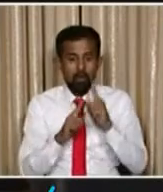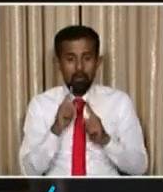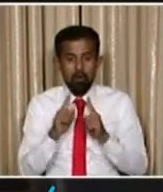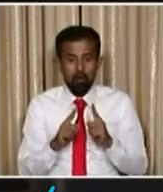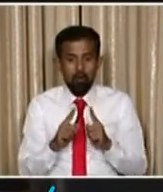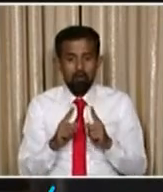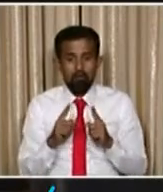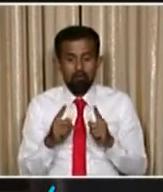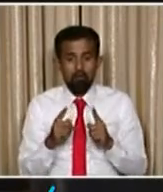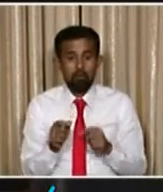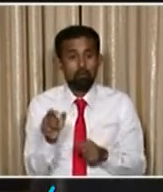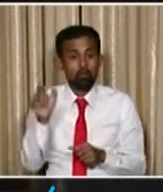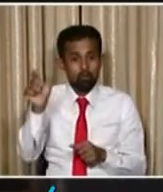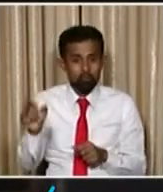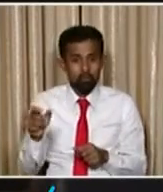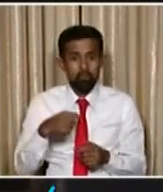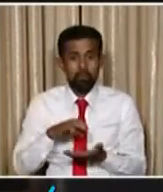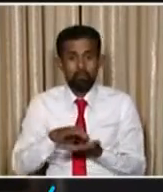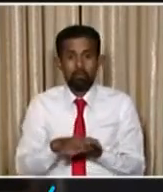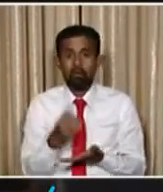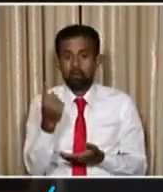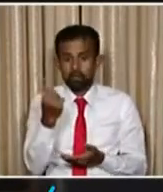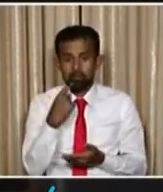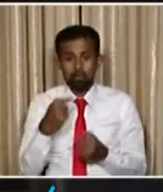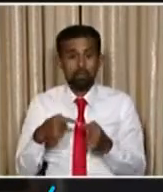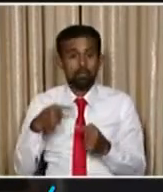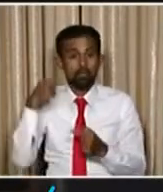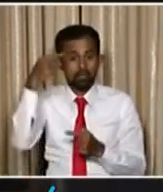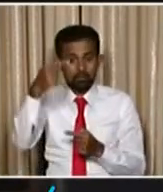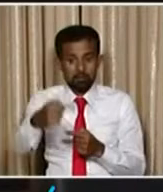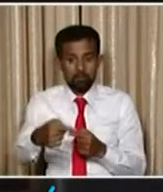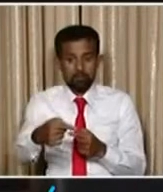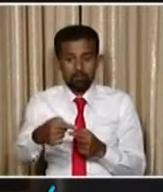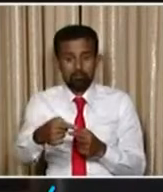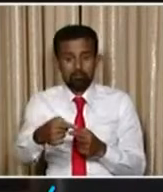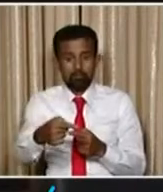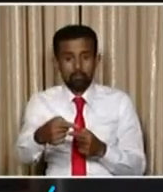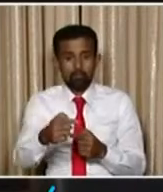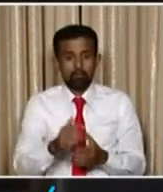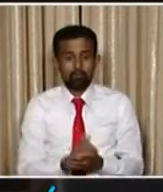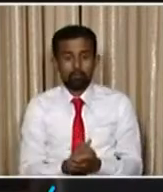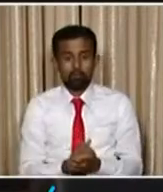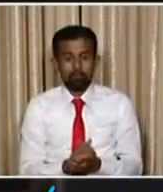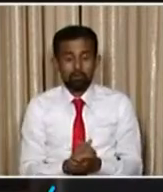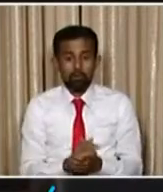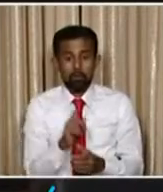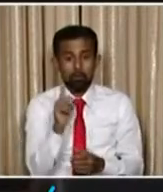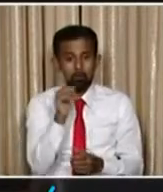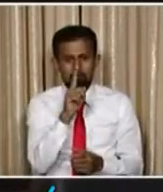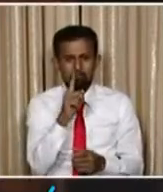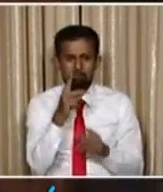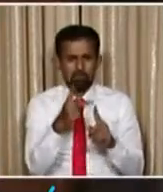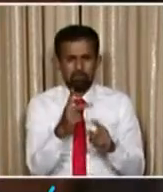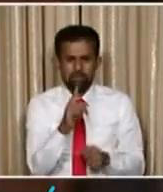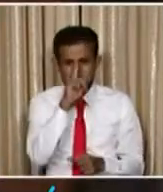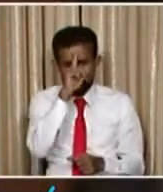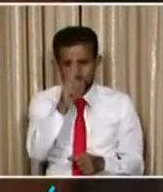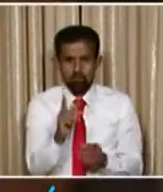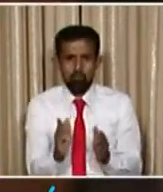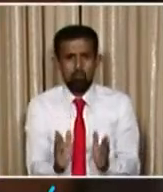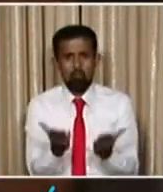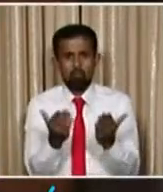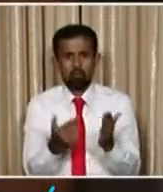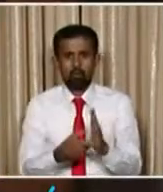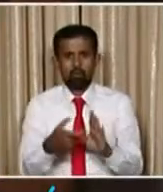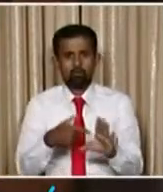start within another 1 or 2 weeks' time to take. Thank you. Thank you, Honourable Minister, for that clarification. So, thank